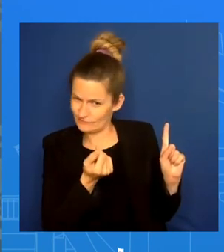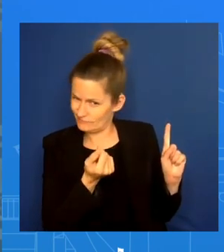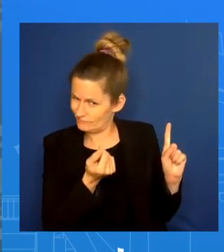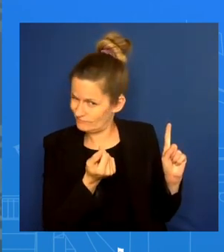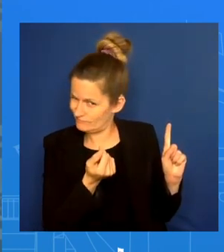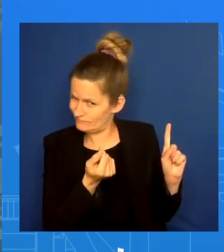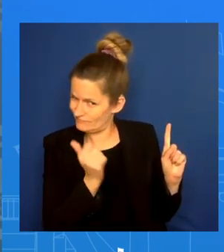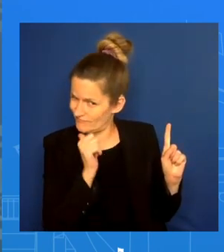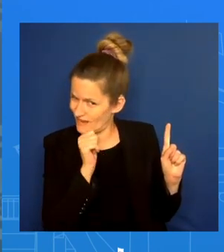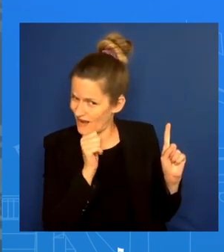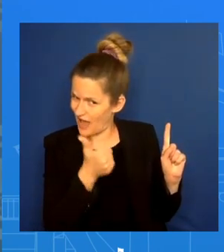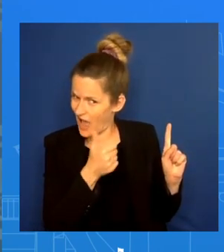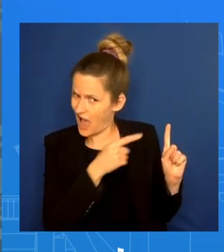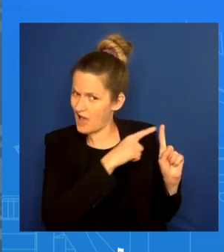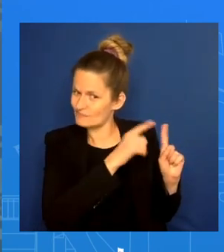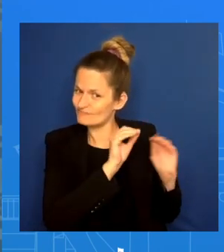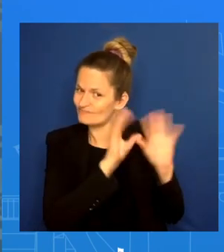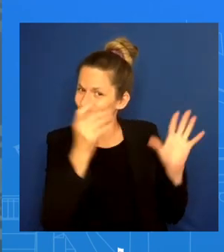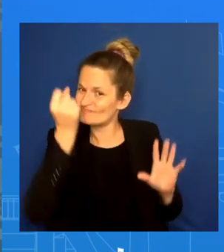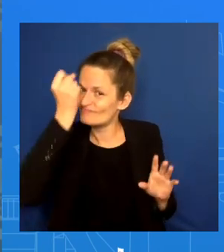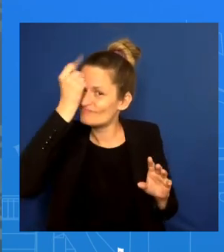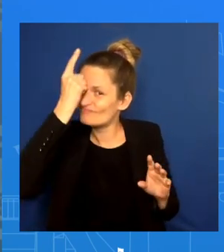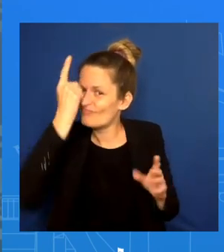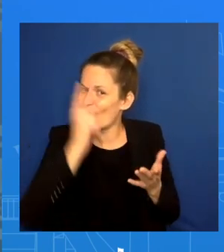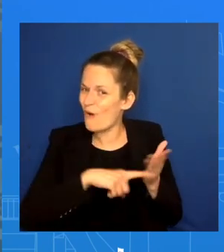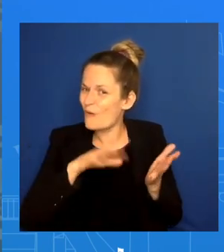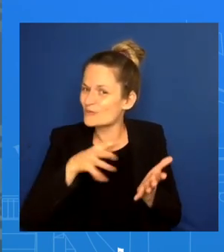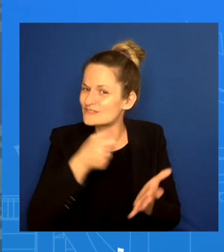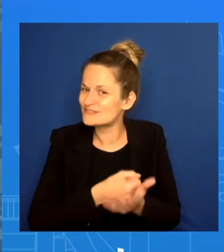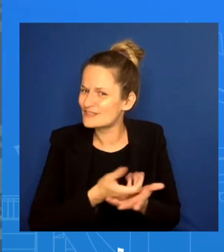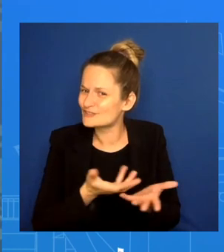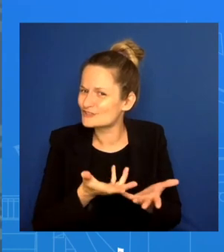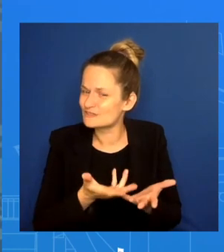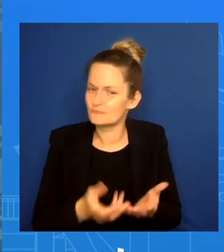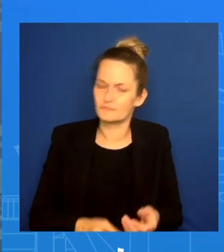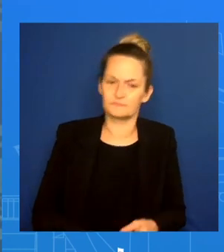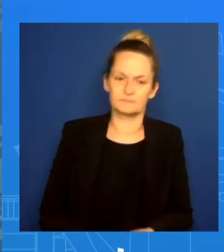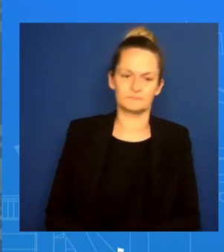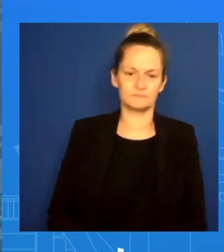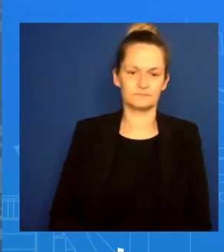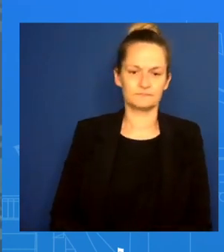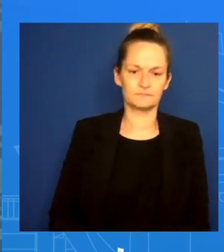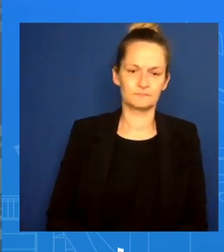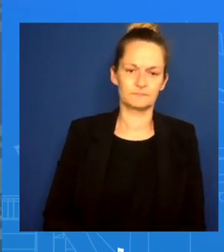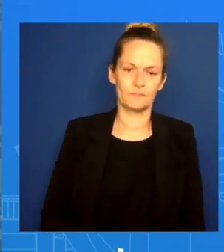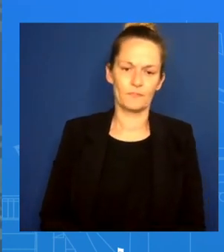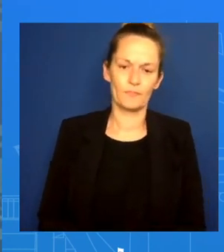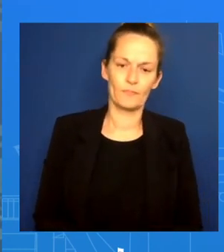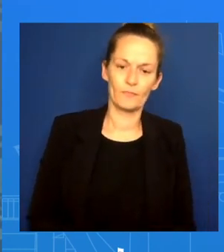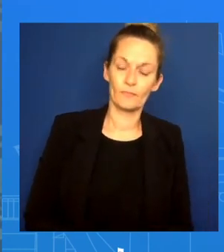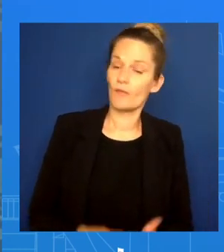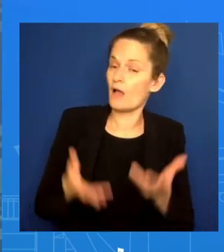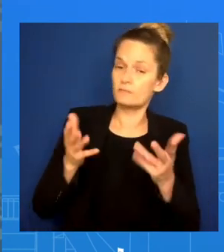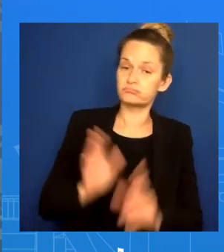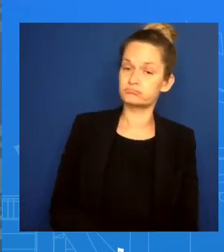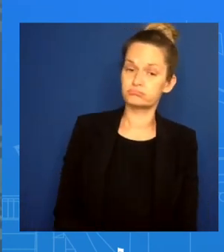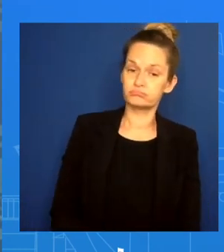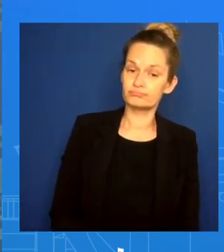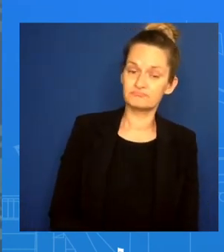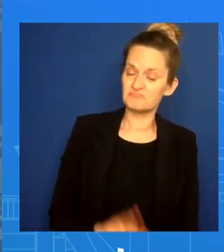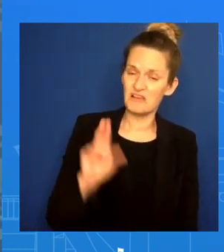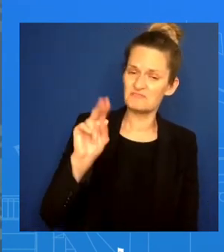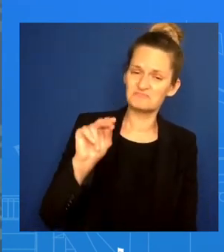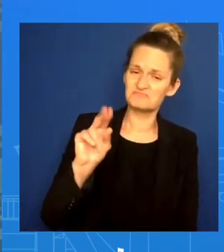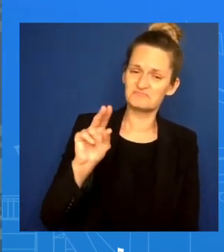and the answer to your first part is no, because we're looking at the facts. We're looking at the other economic indicators,